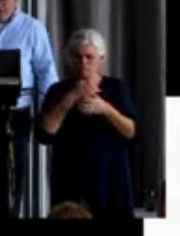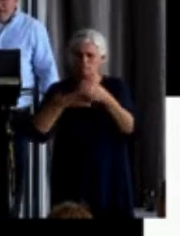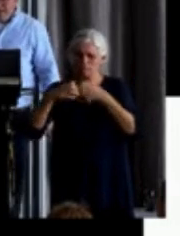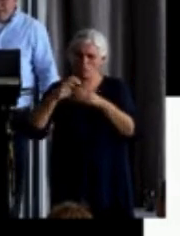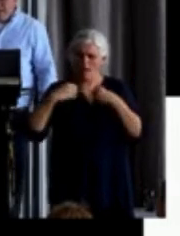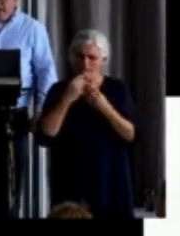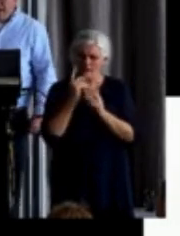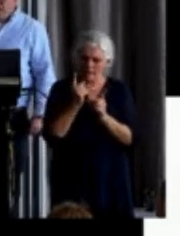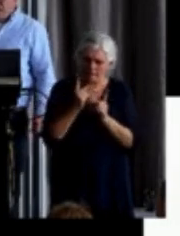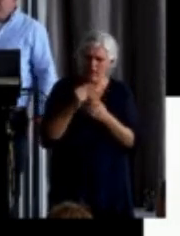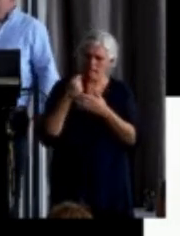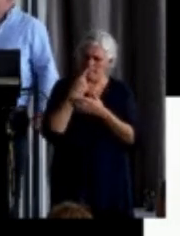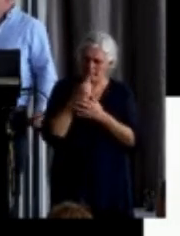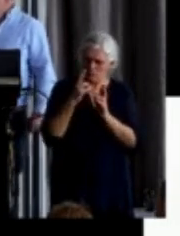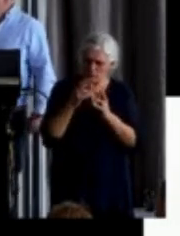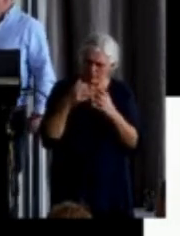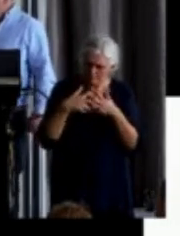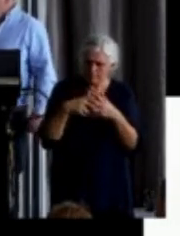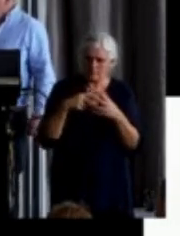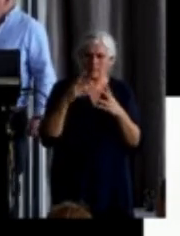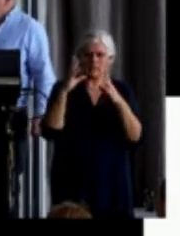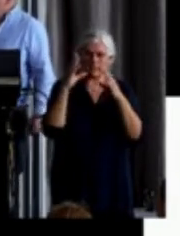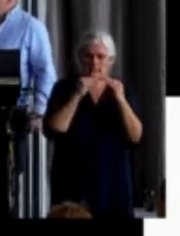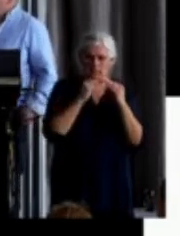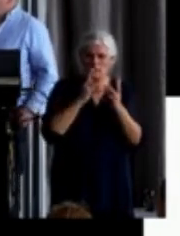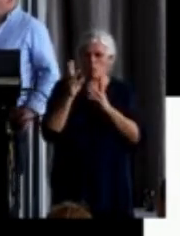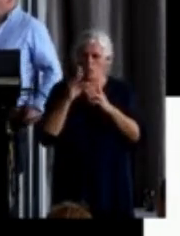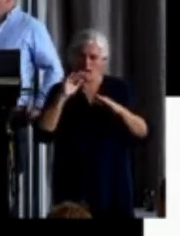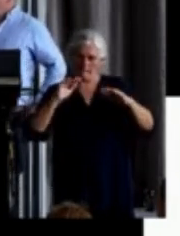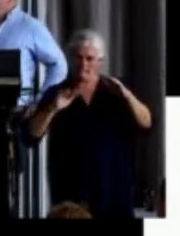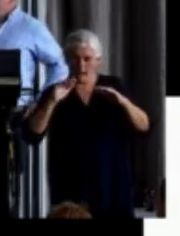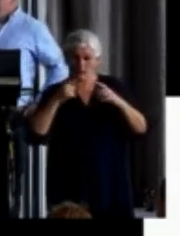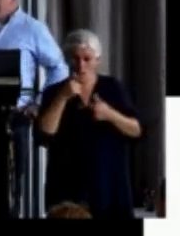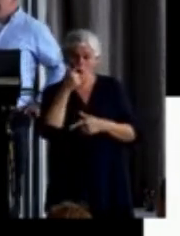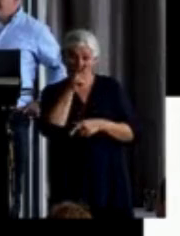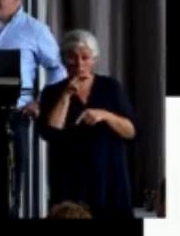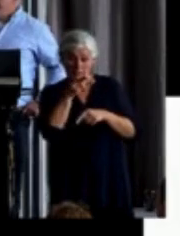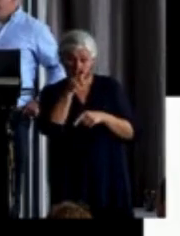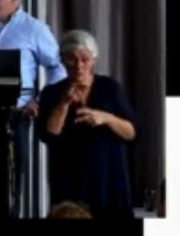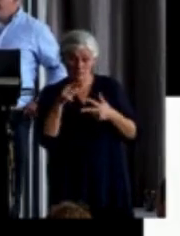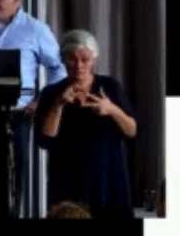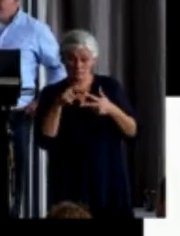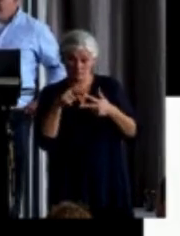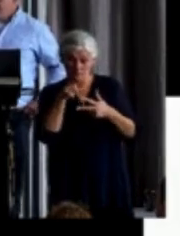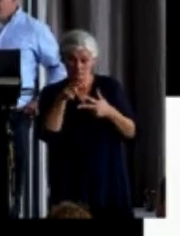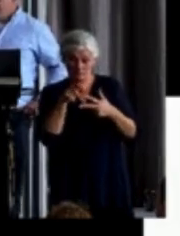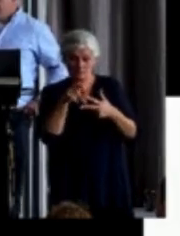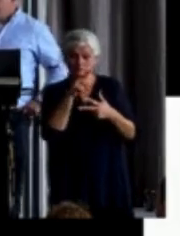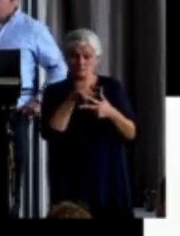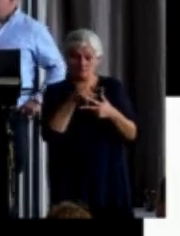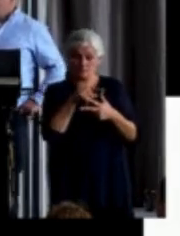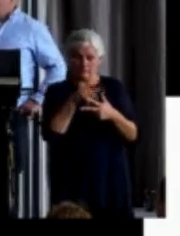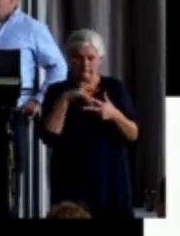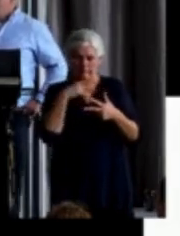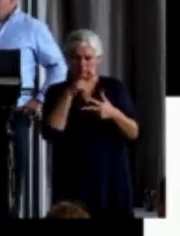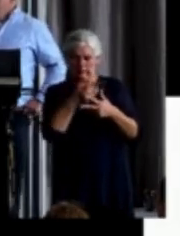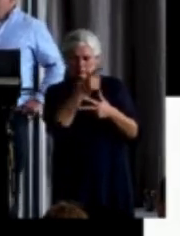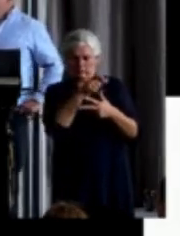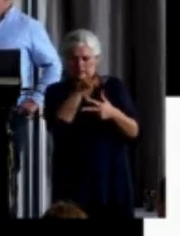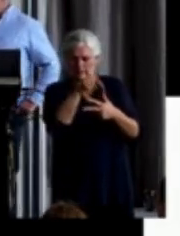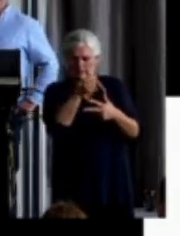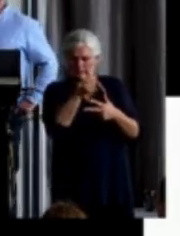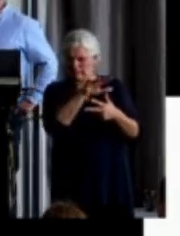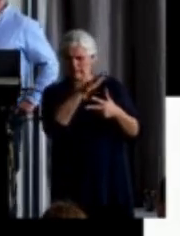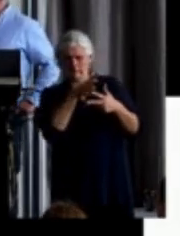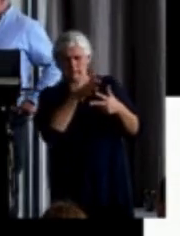offering advice and medication, sleep-work balance. So they were lucky in this sense. So the first vignette, we get a sense of this person